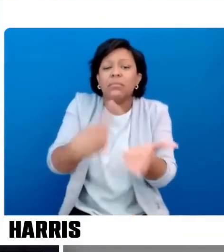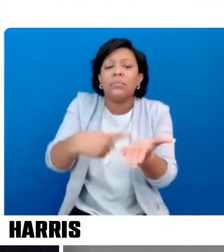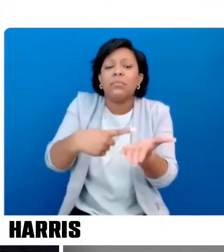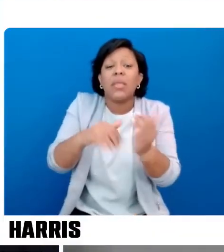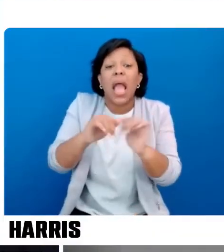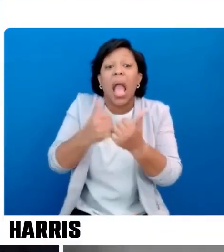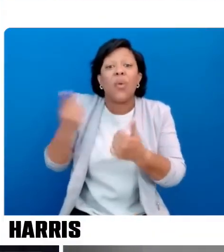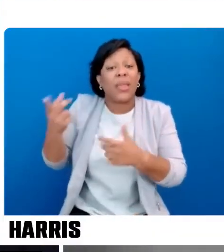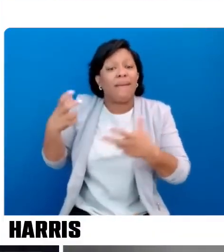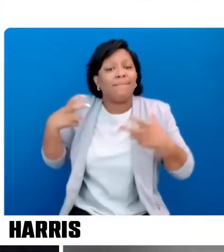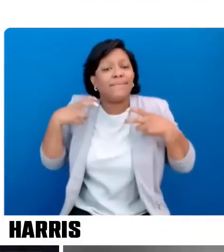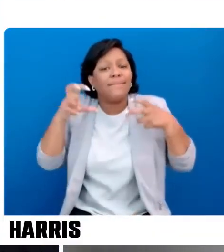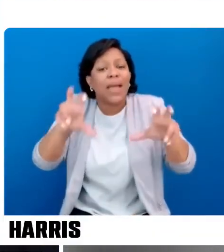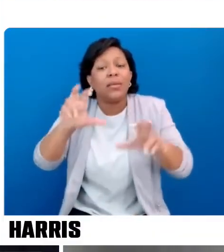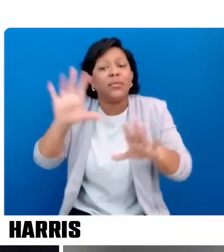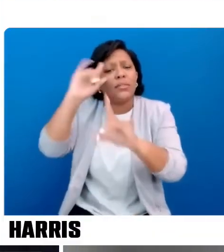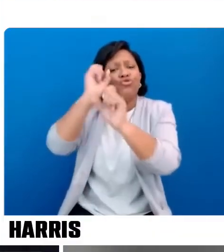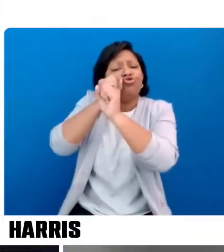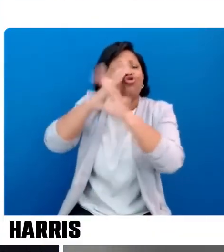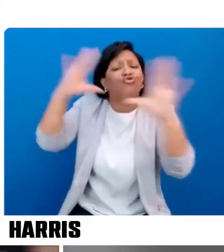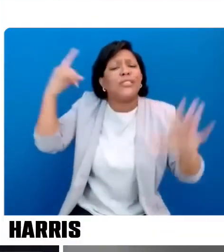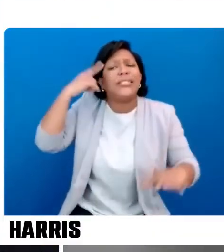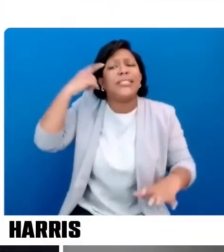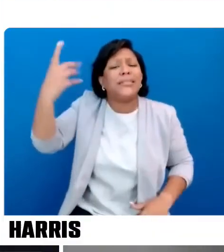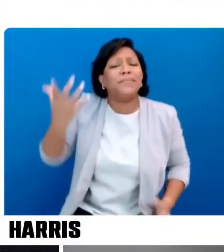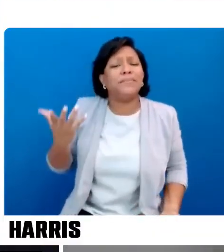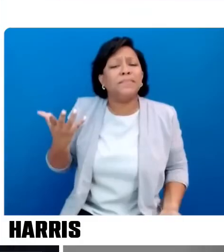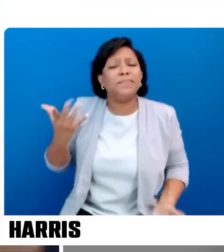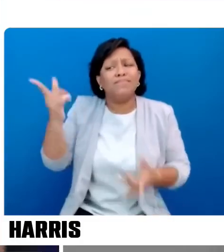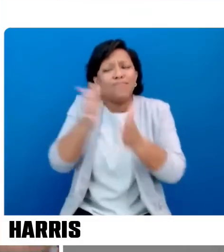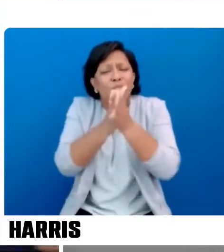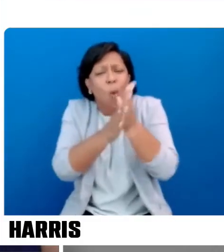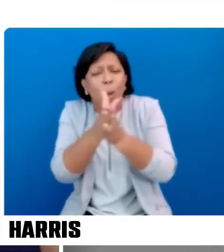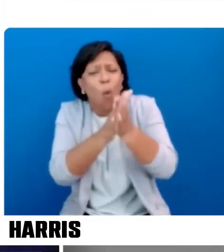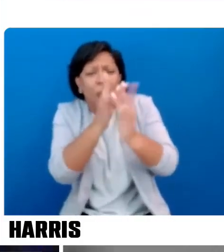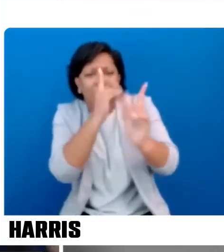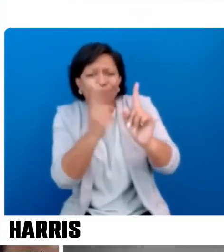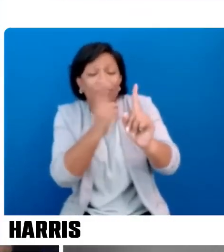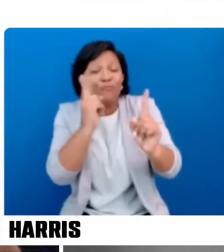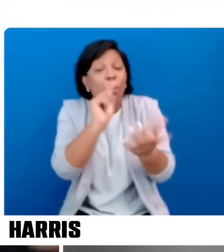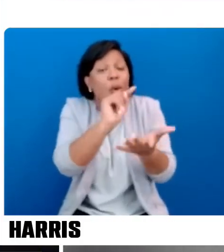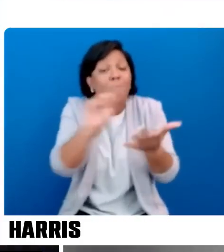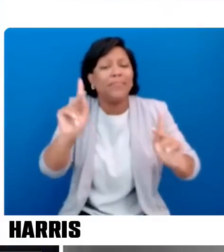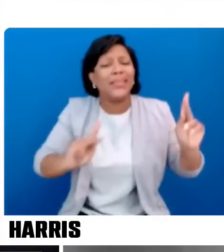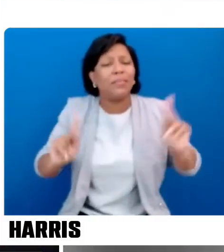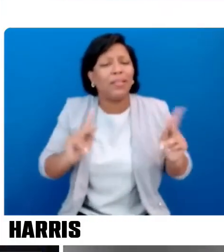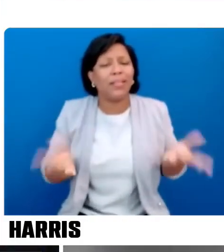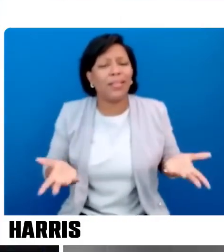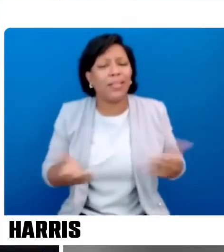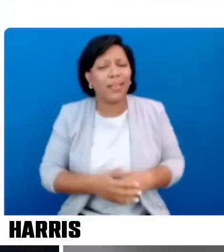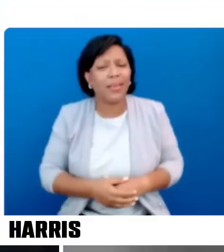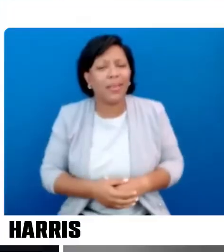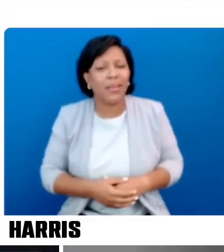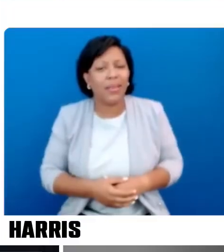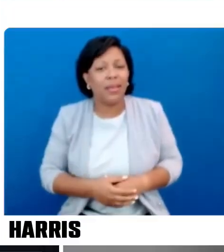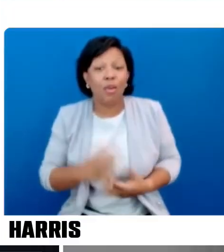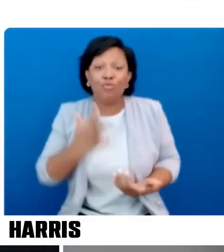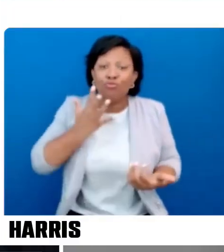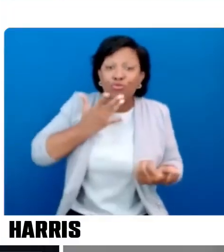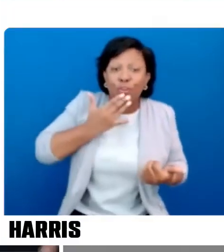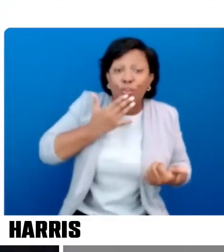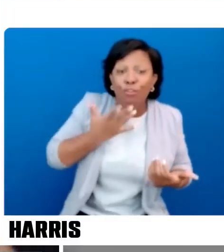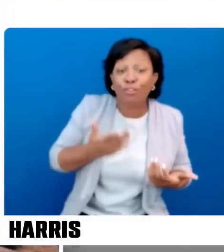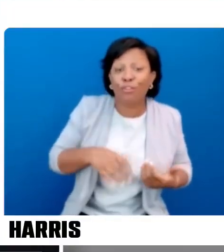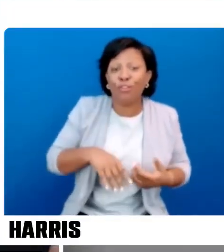and the dreams of the American people? Knowing that regardless of people's color or the language their grandmother speaks, we